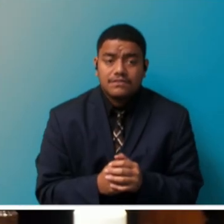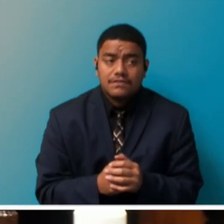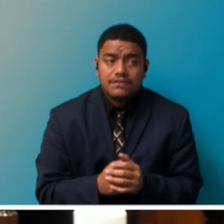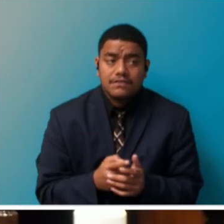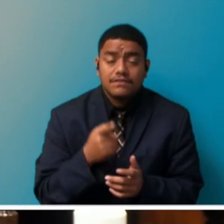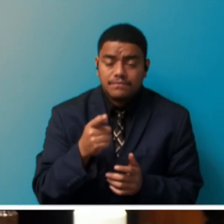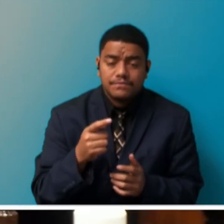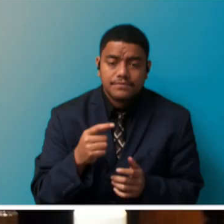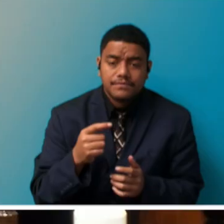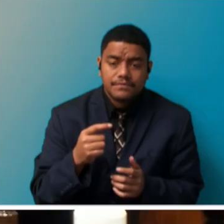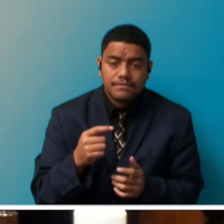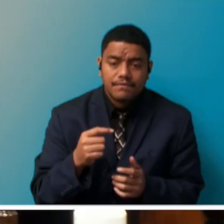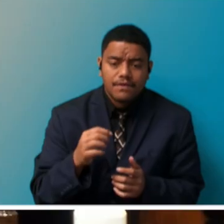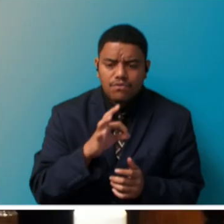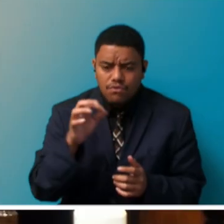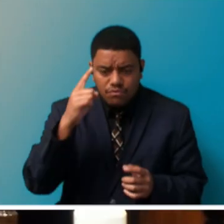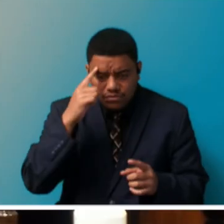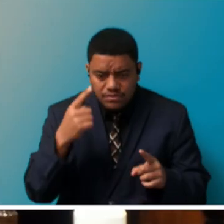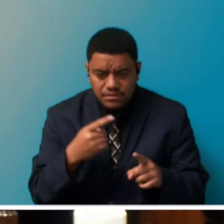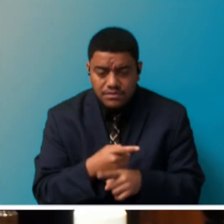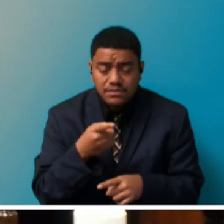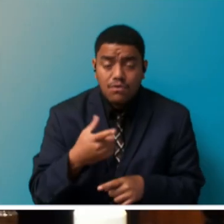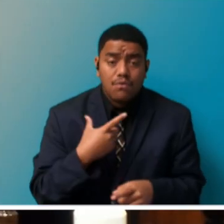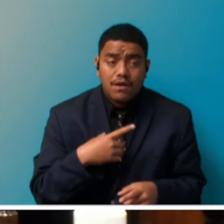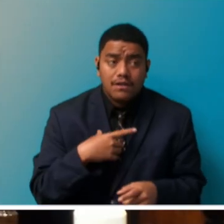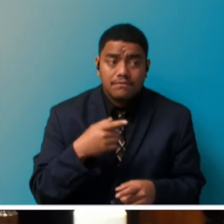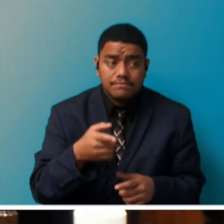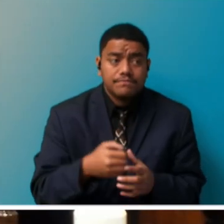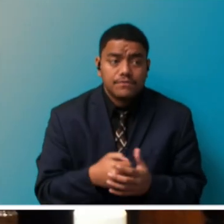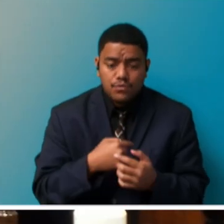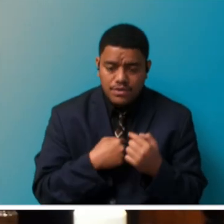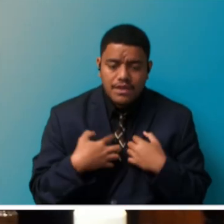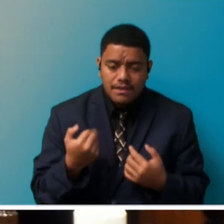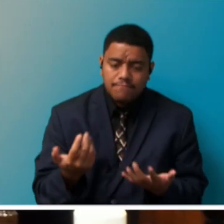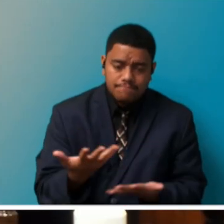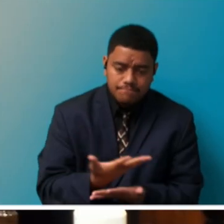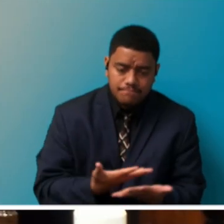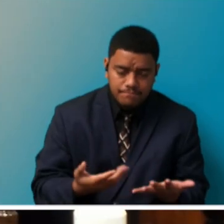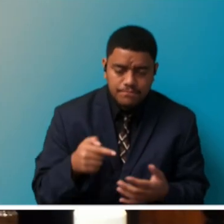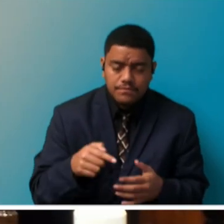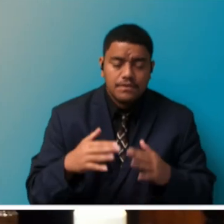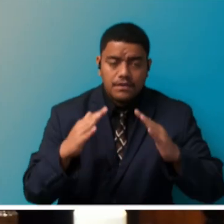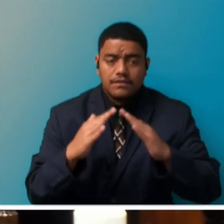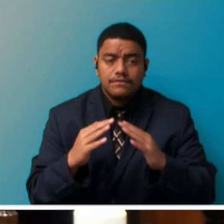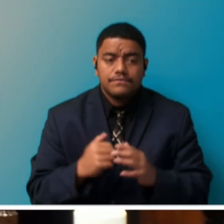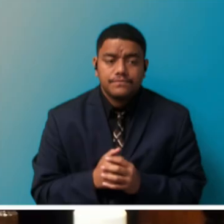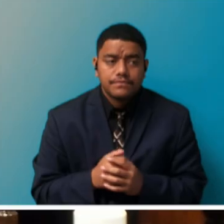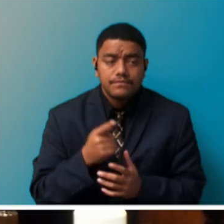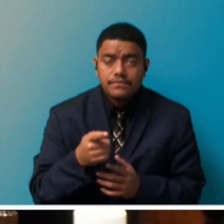been of too much concern, Honourable Speaker, because of the posture that we have taken on this side of the House. In terms